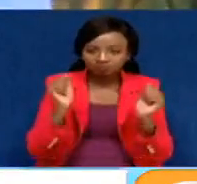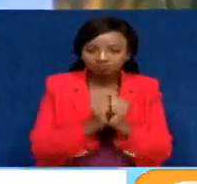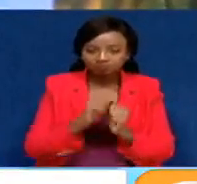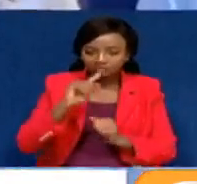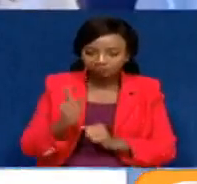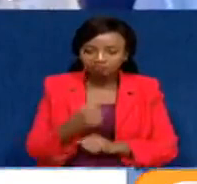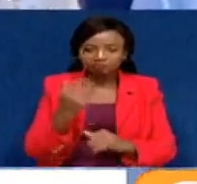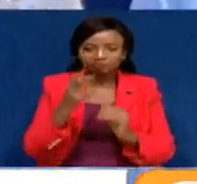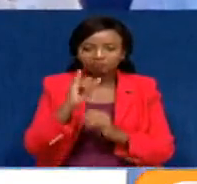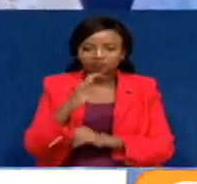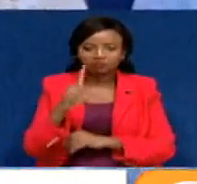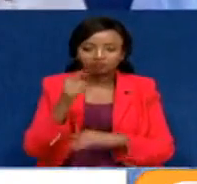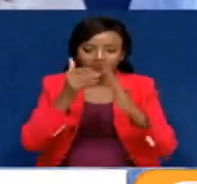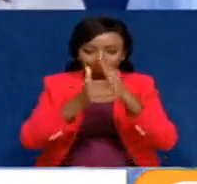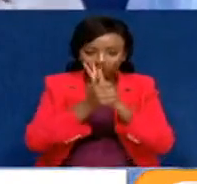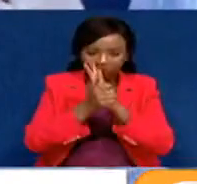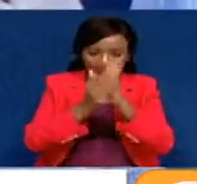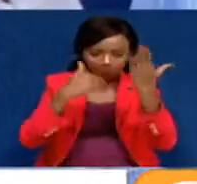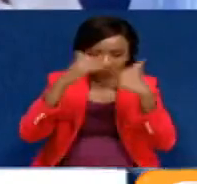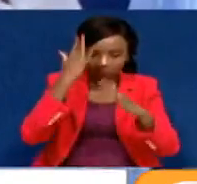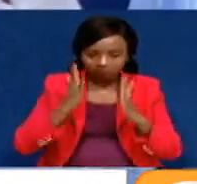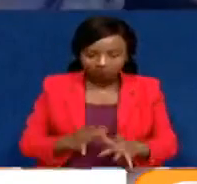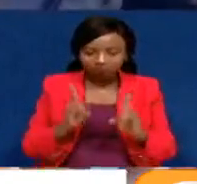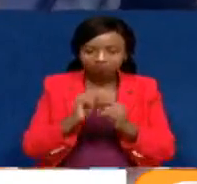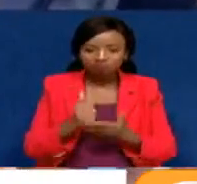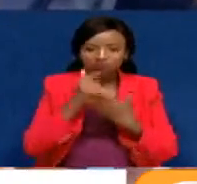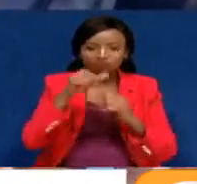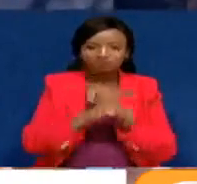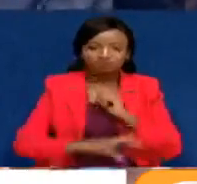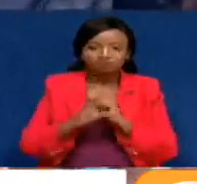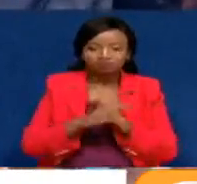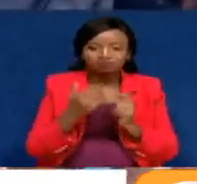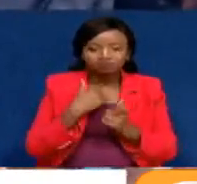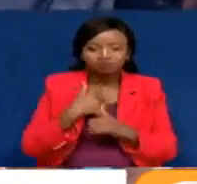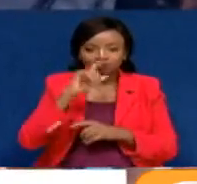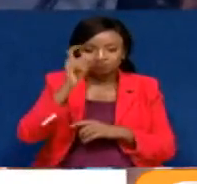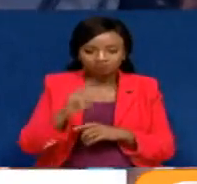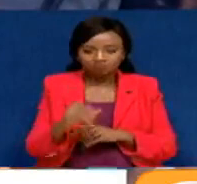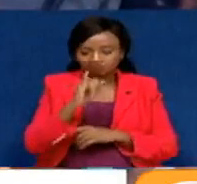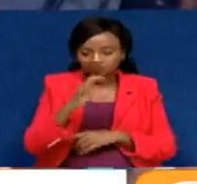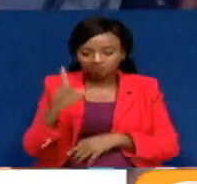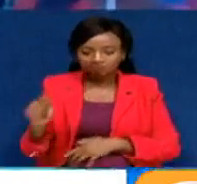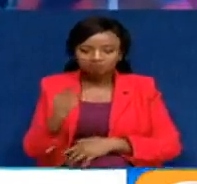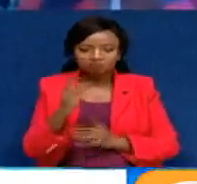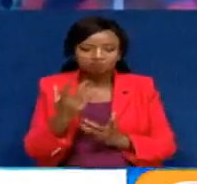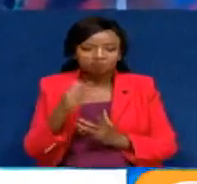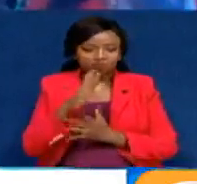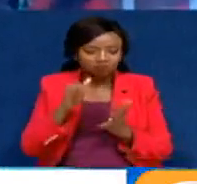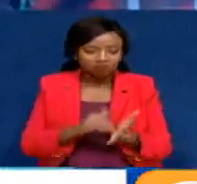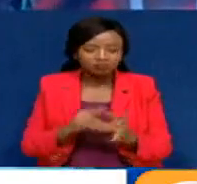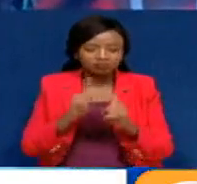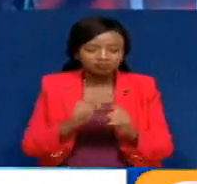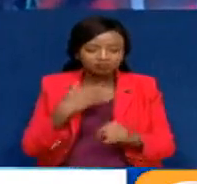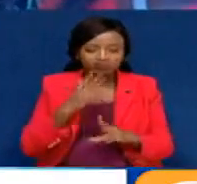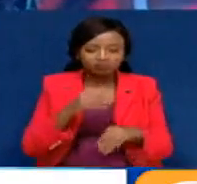ICT professionals. To position the country as a regional ICT hub, the master plan proposes establishment of regional